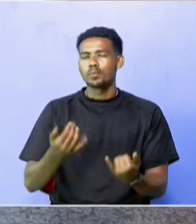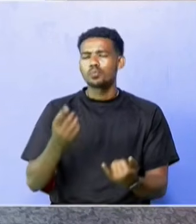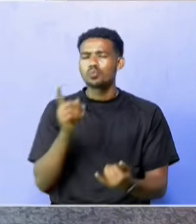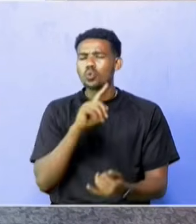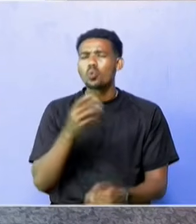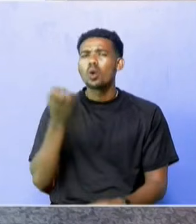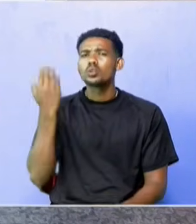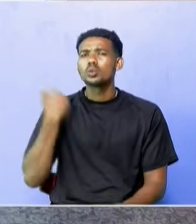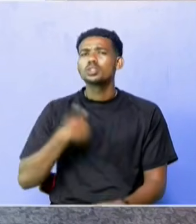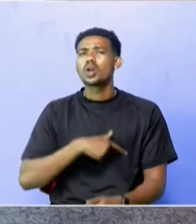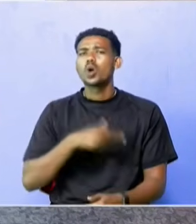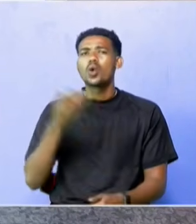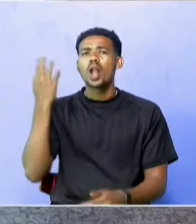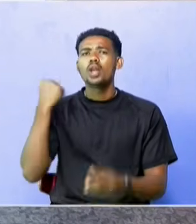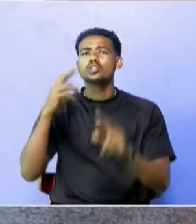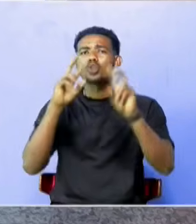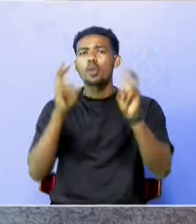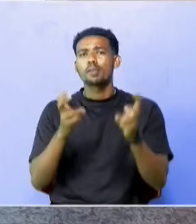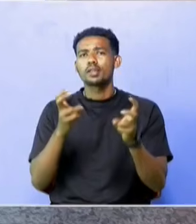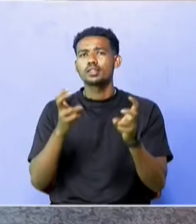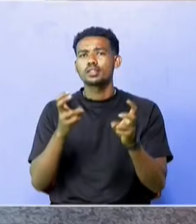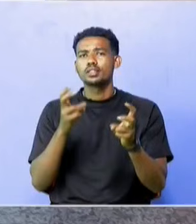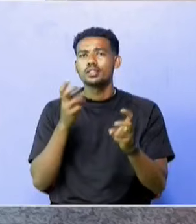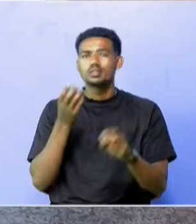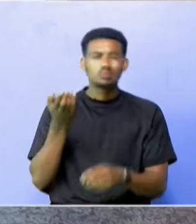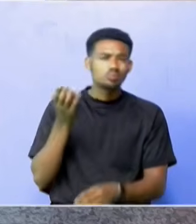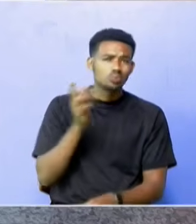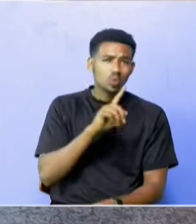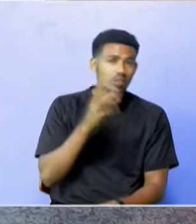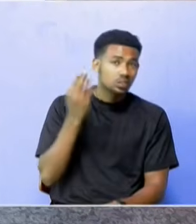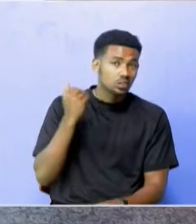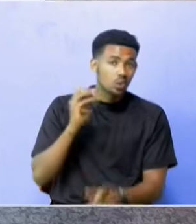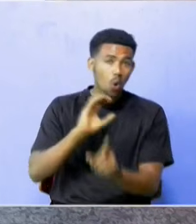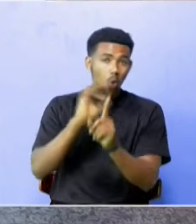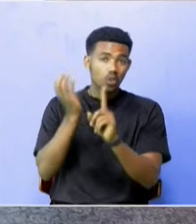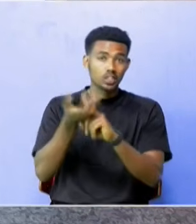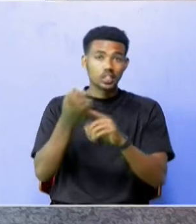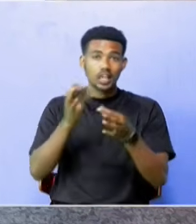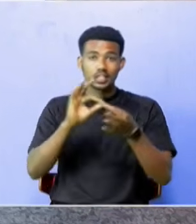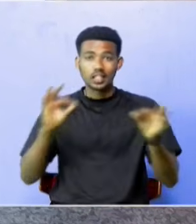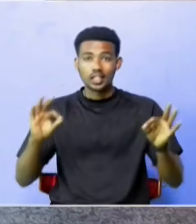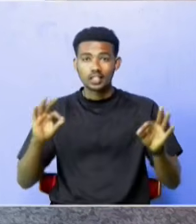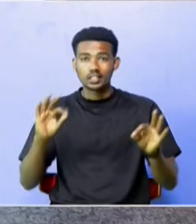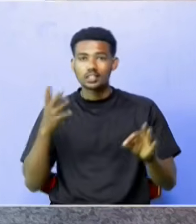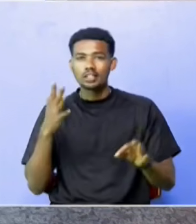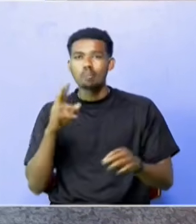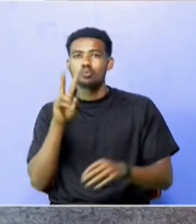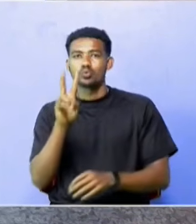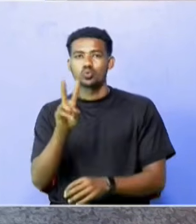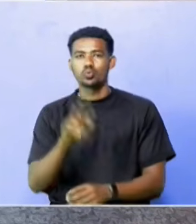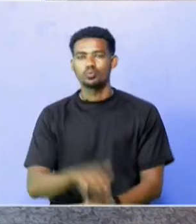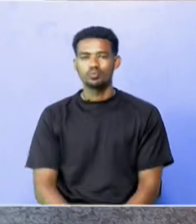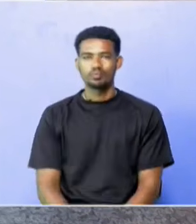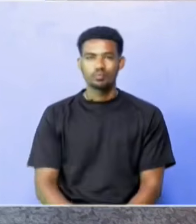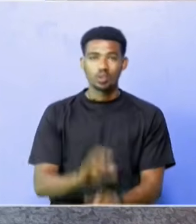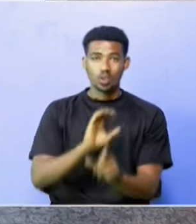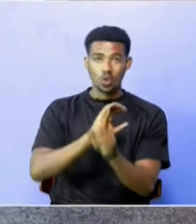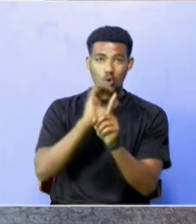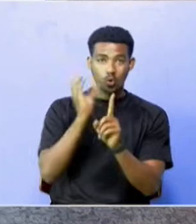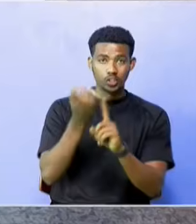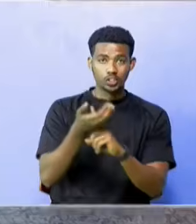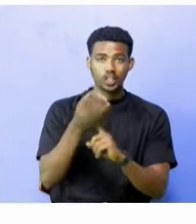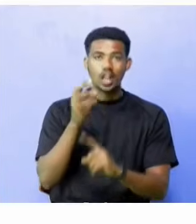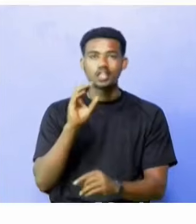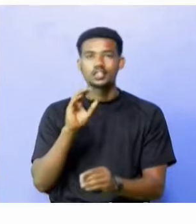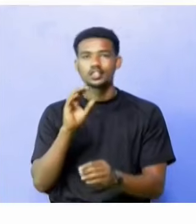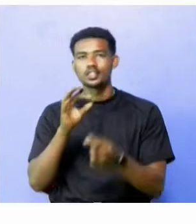topic? Yes? It was about conditional sentence type 2. Wonderful. Conditional sentence type